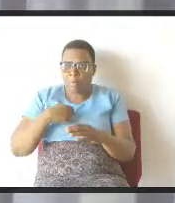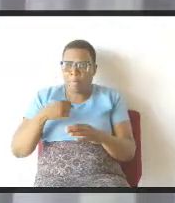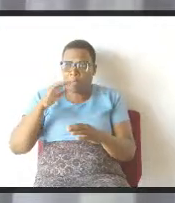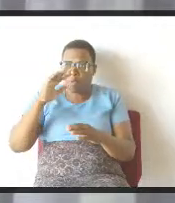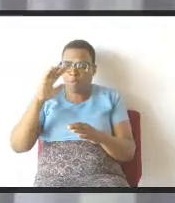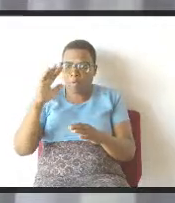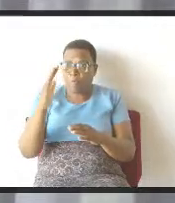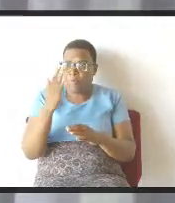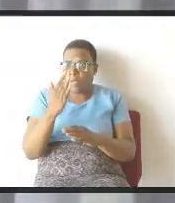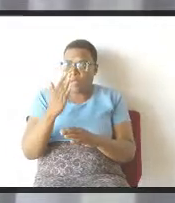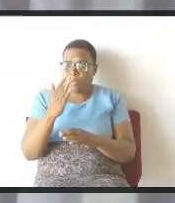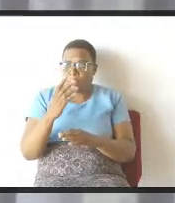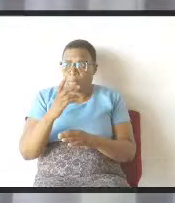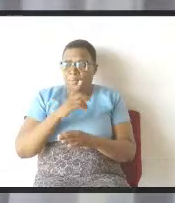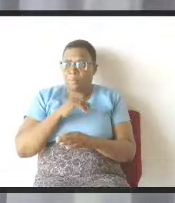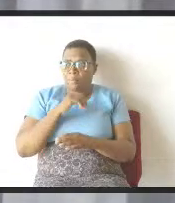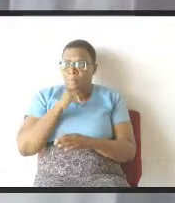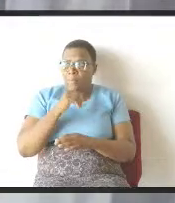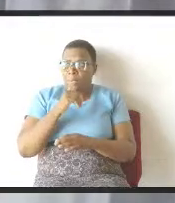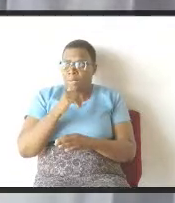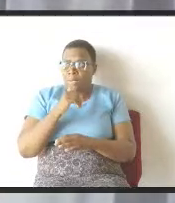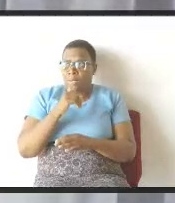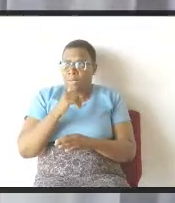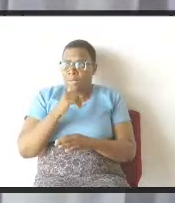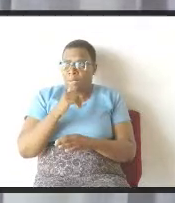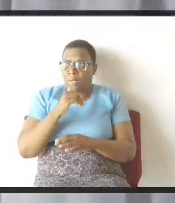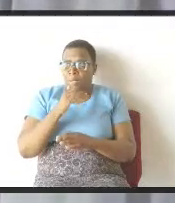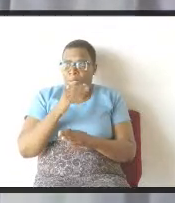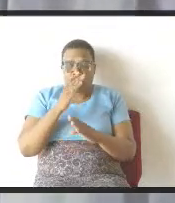Must I not stem the flood?